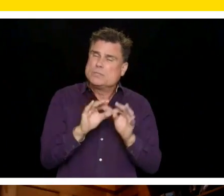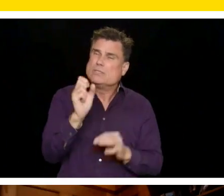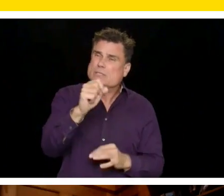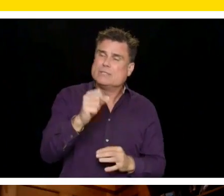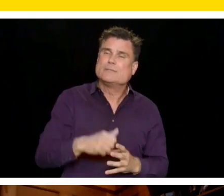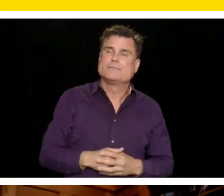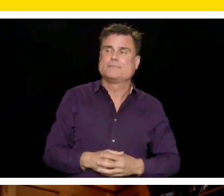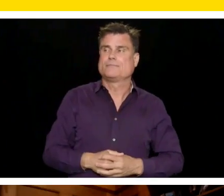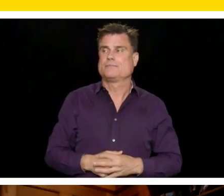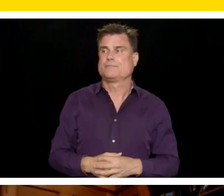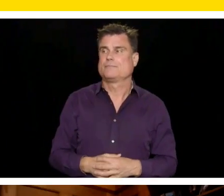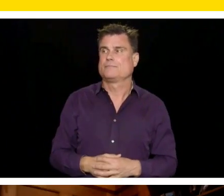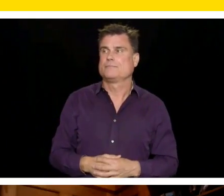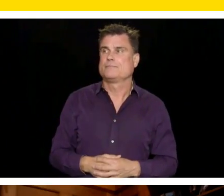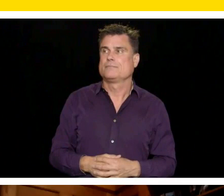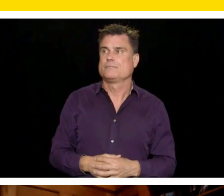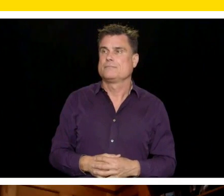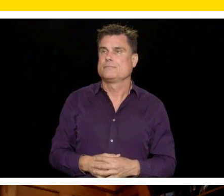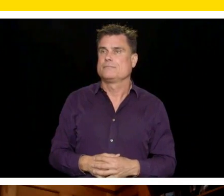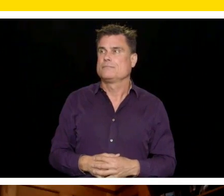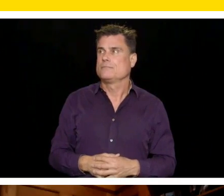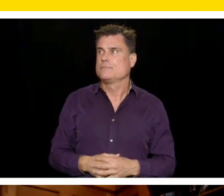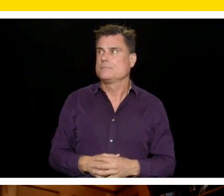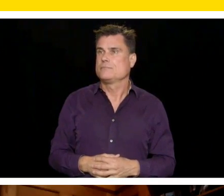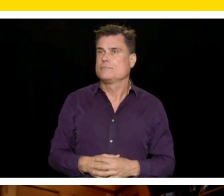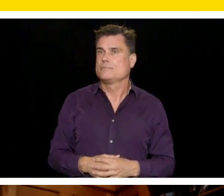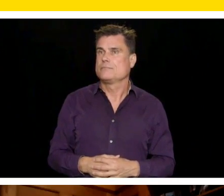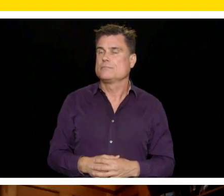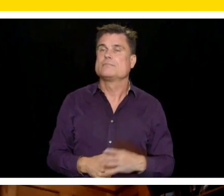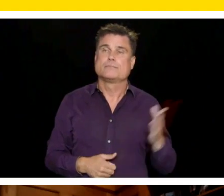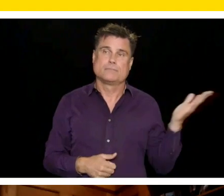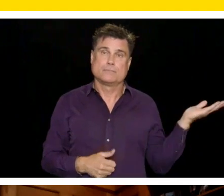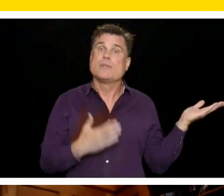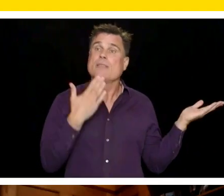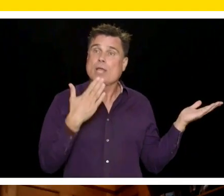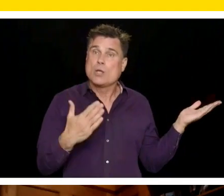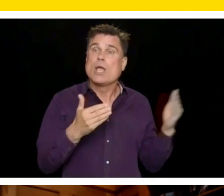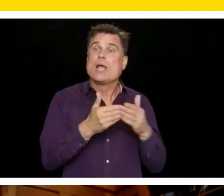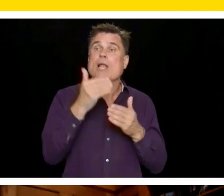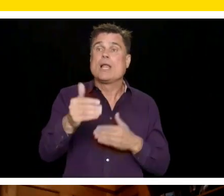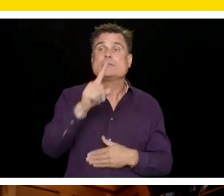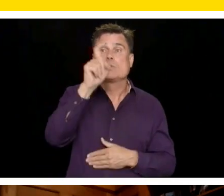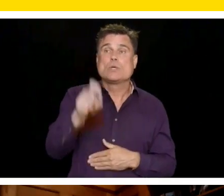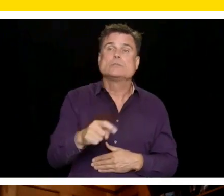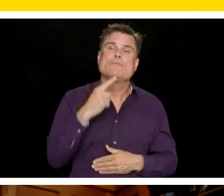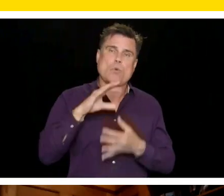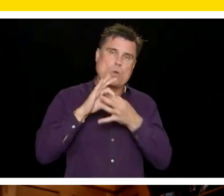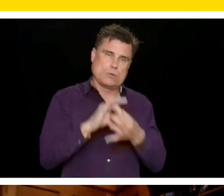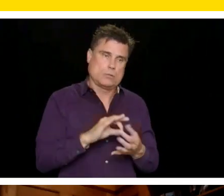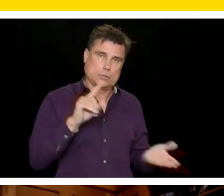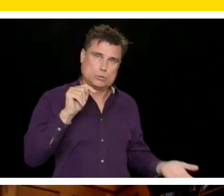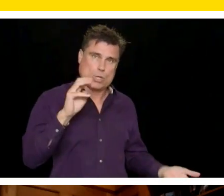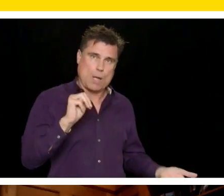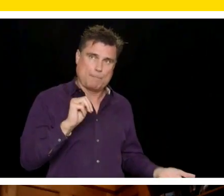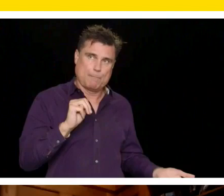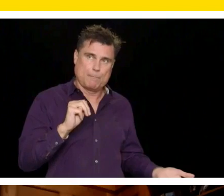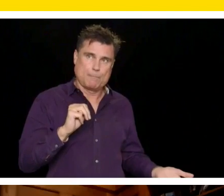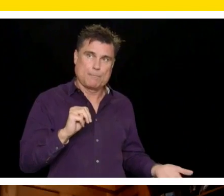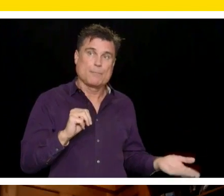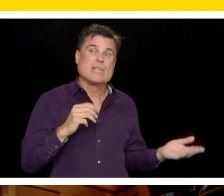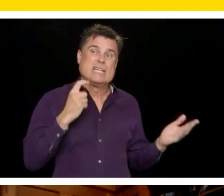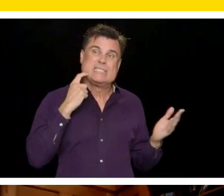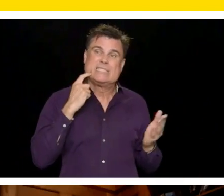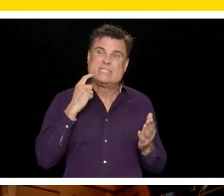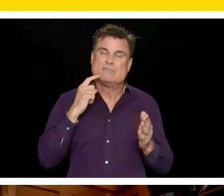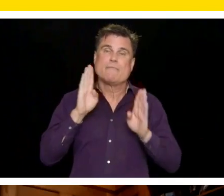The next question, Tom, is for you. And it's one of our live questions. Will there be, or are there,